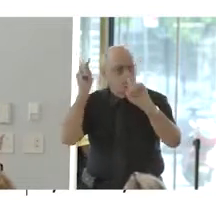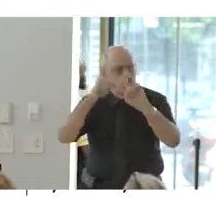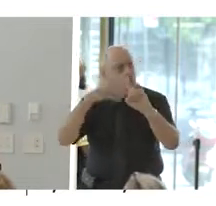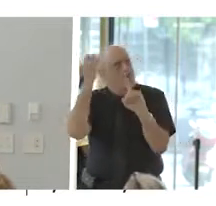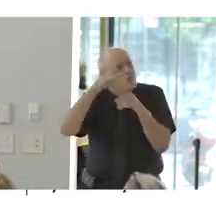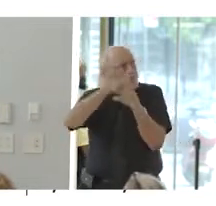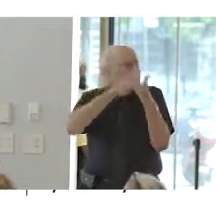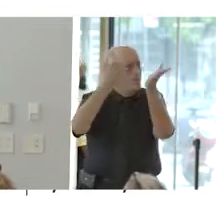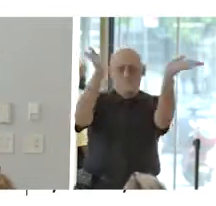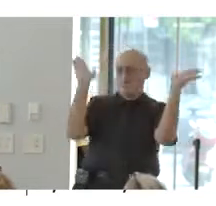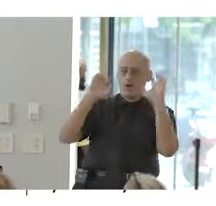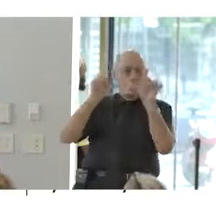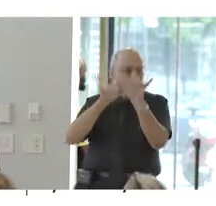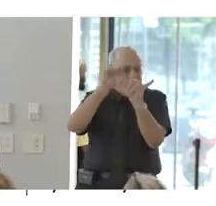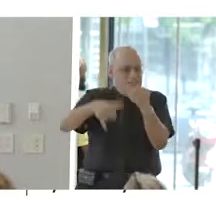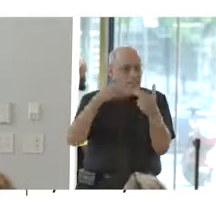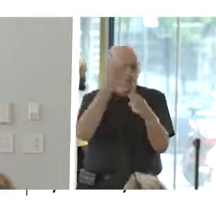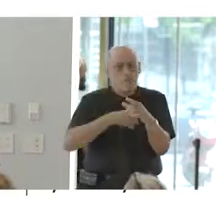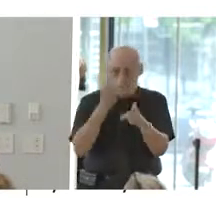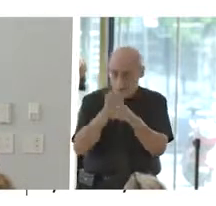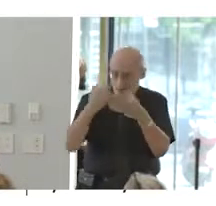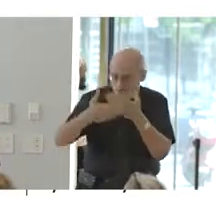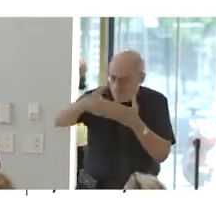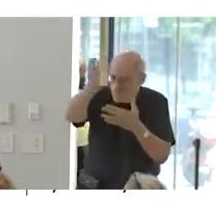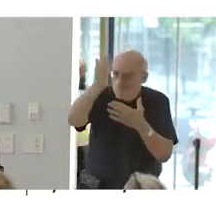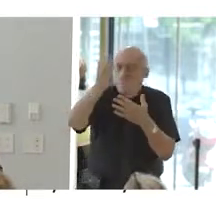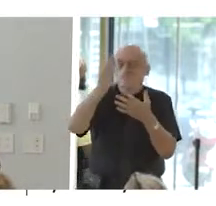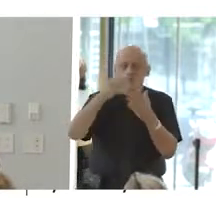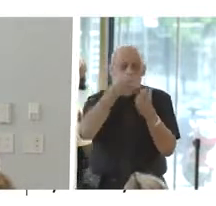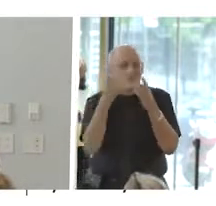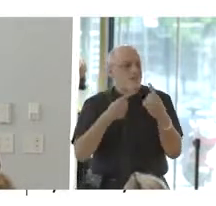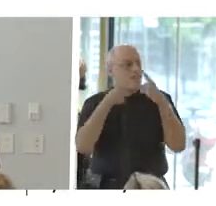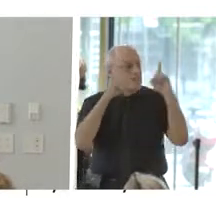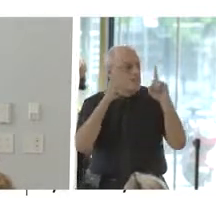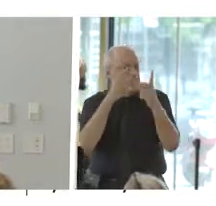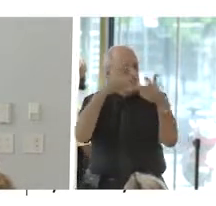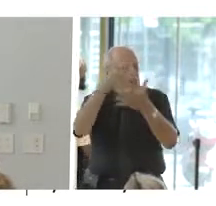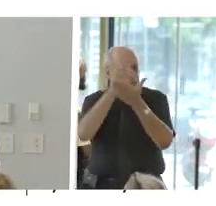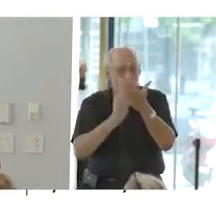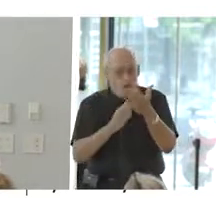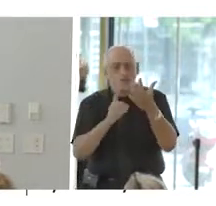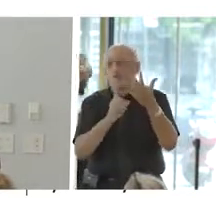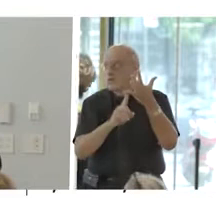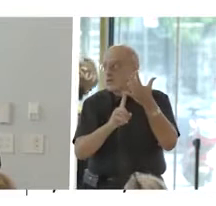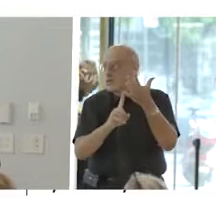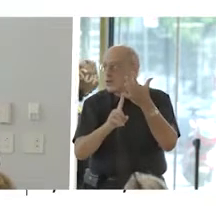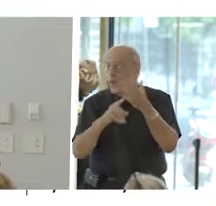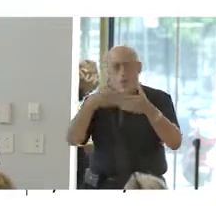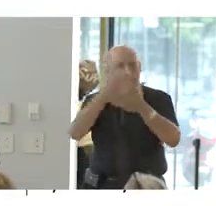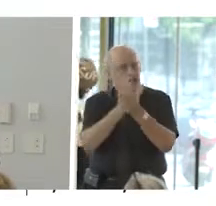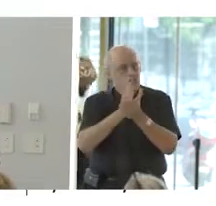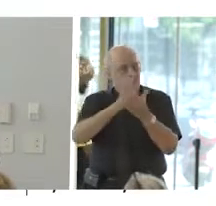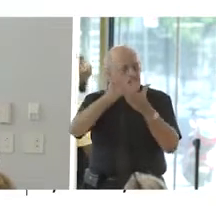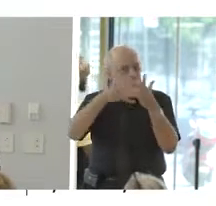beautiful neighborhood and we want it to remain a beautiful neighborhood. And so design excellence is a huge part of what we're doing. Of course, budget and